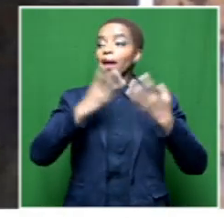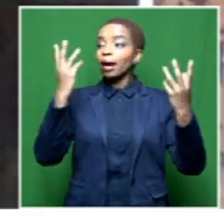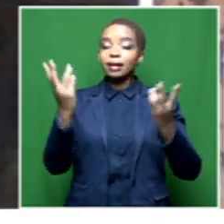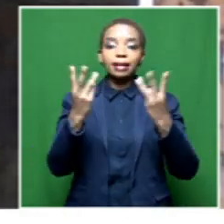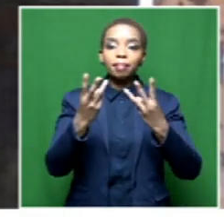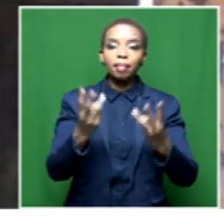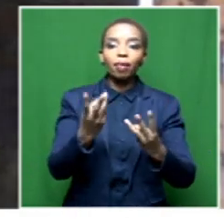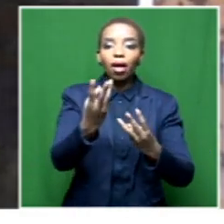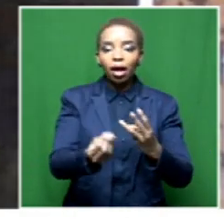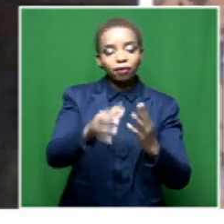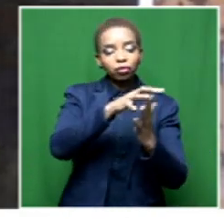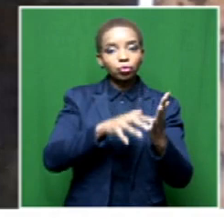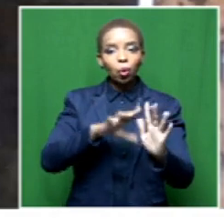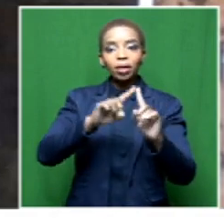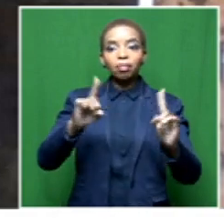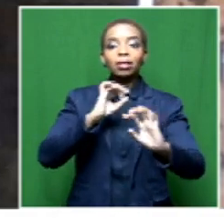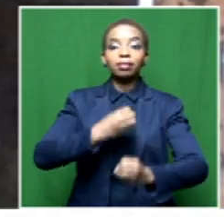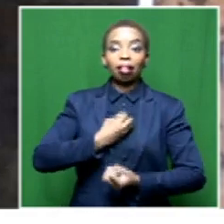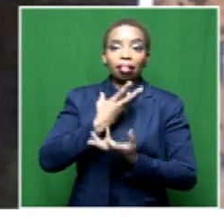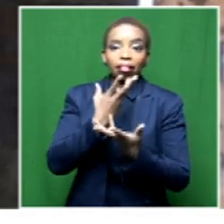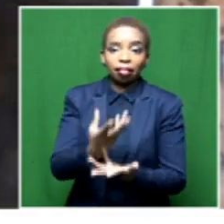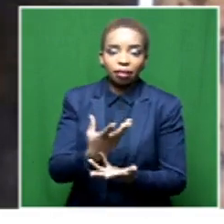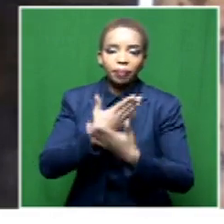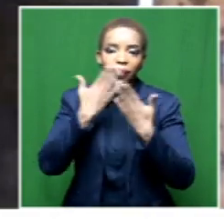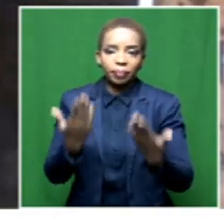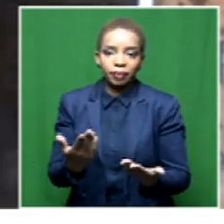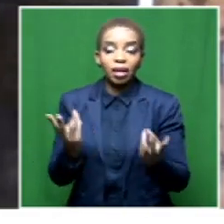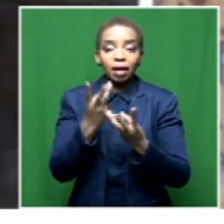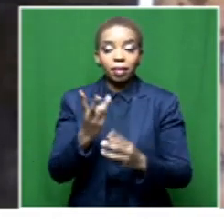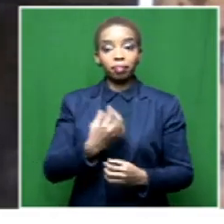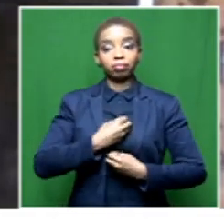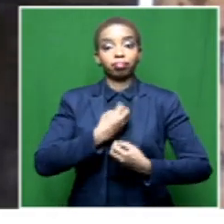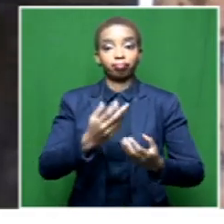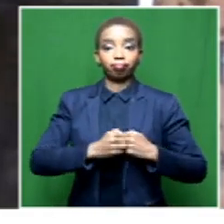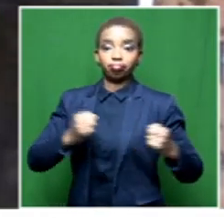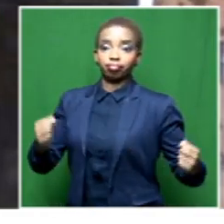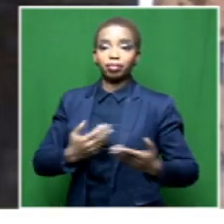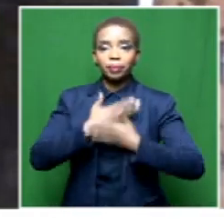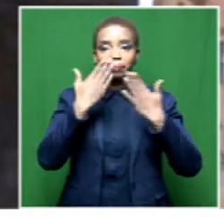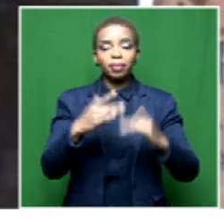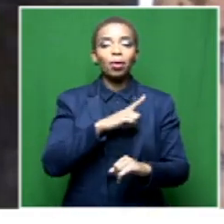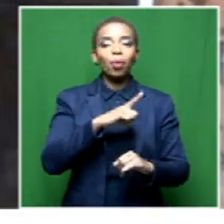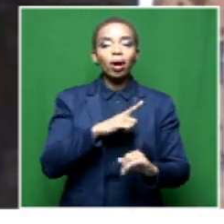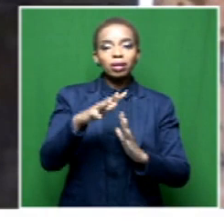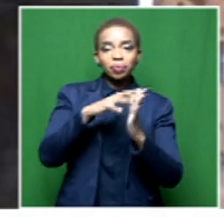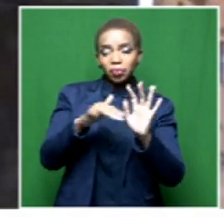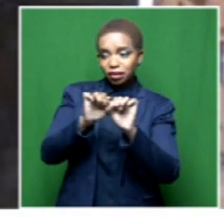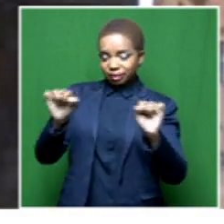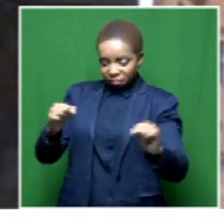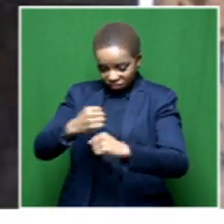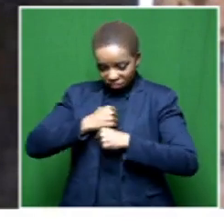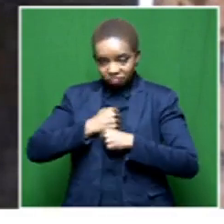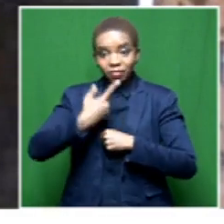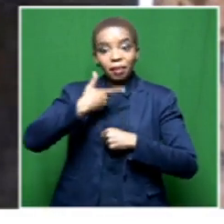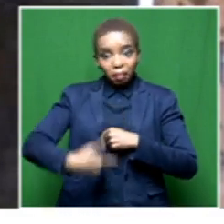told. That's why a lot of people are not going forward, because the truth are not told. So I believe as a person, like I mentioned, I'm a spiritual